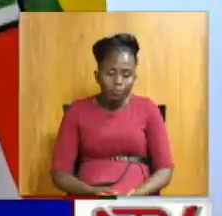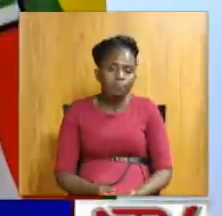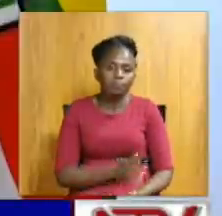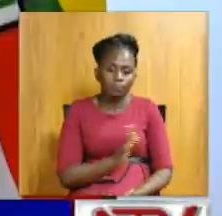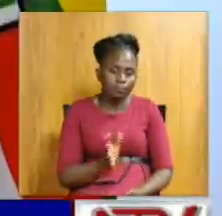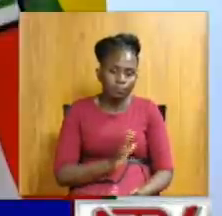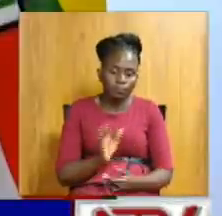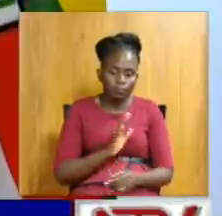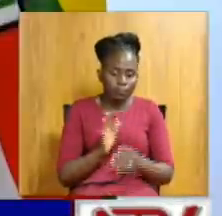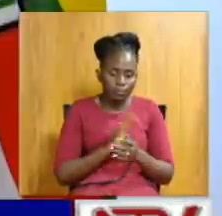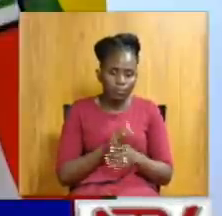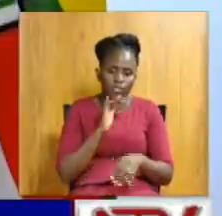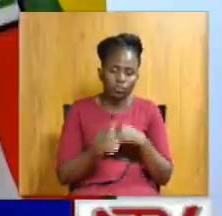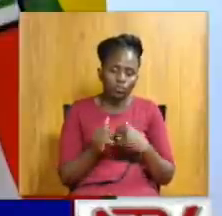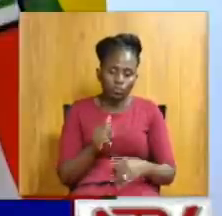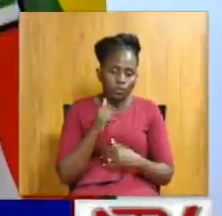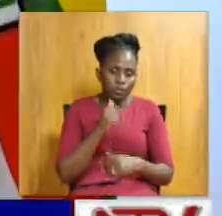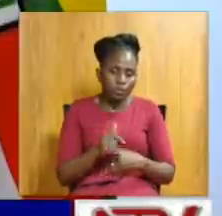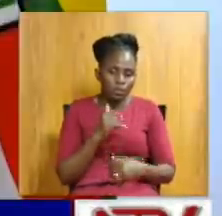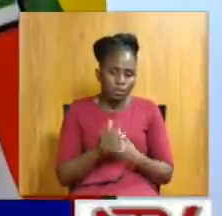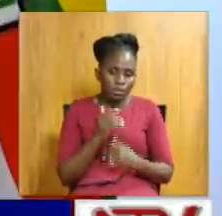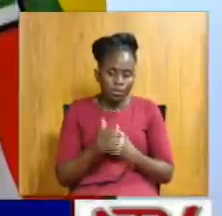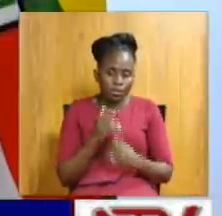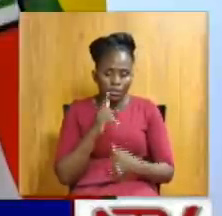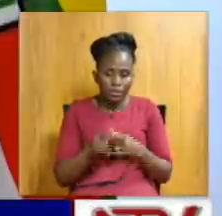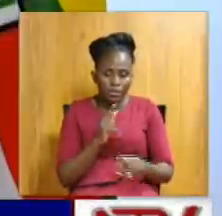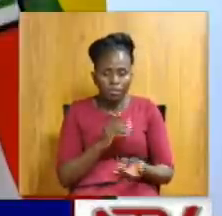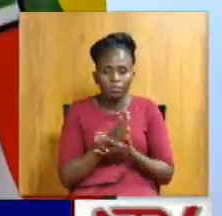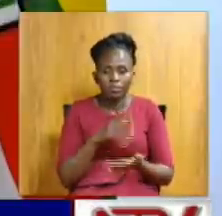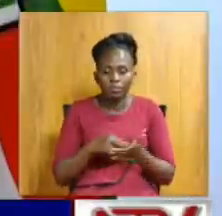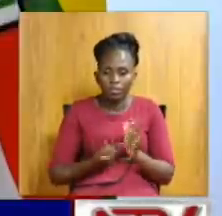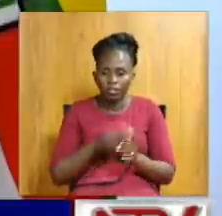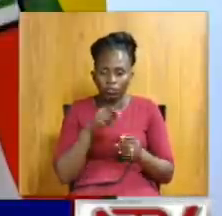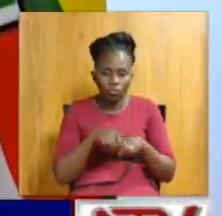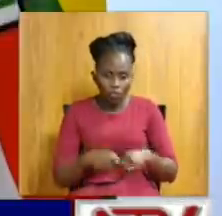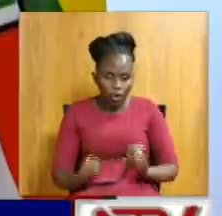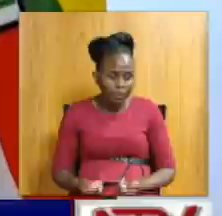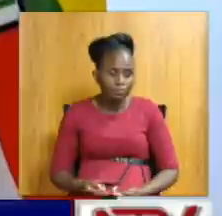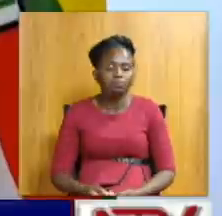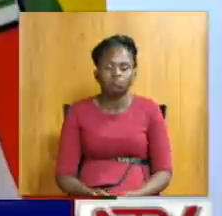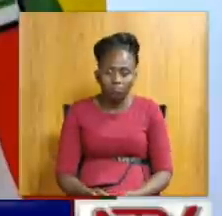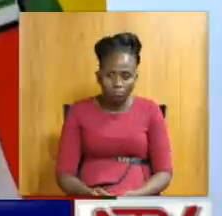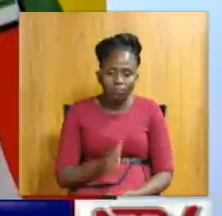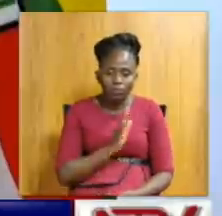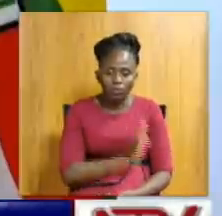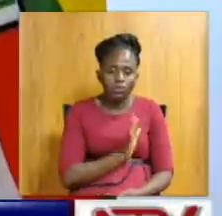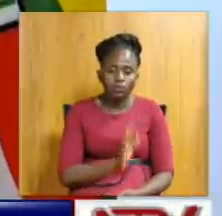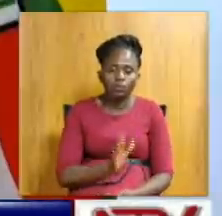Frisian cattle per year. Hence, a square mile will support